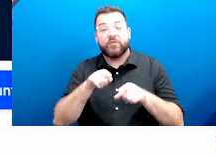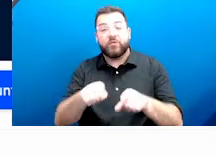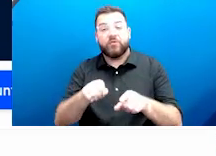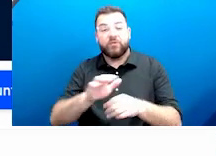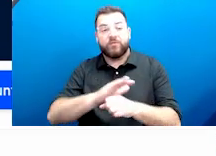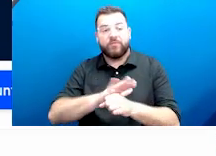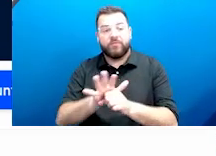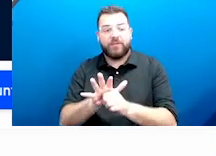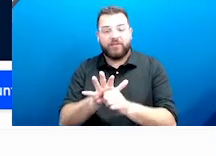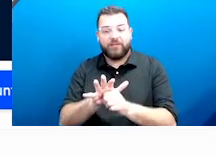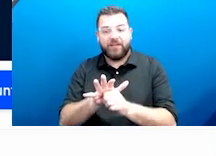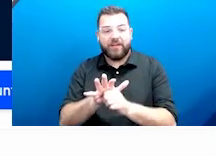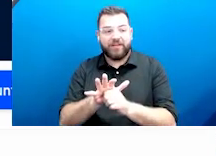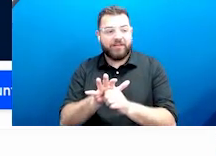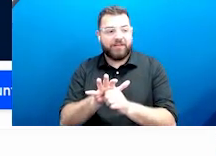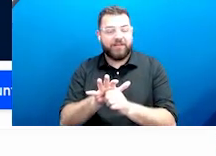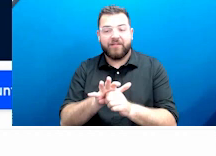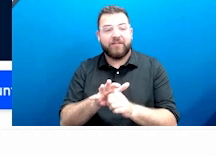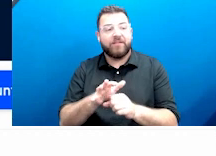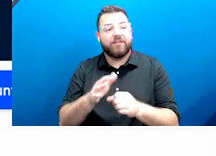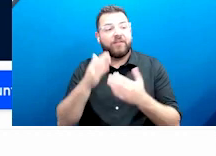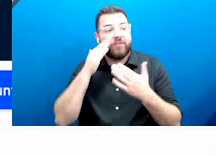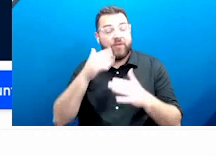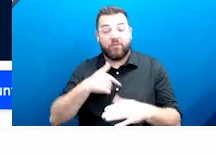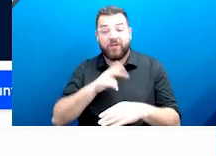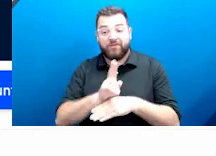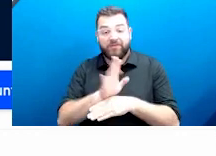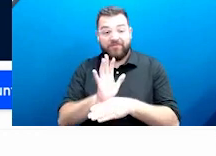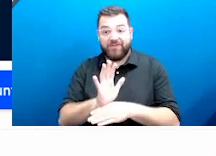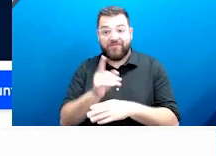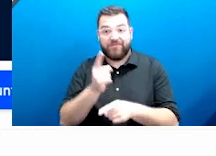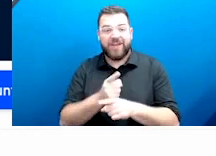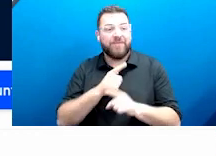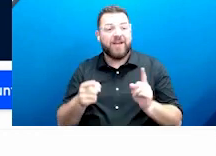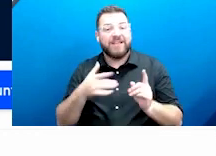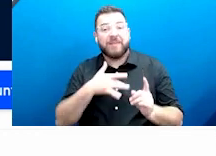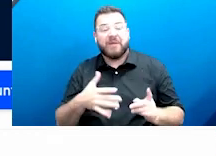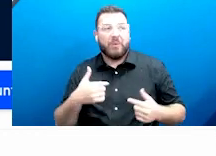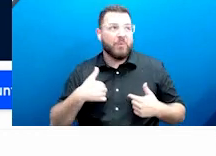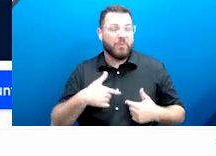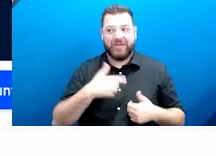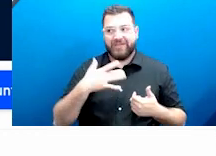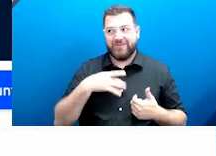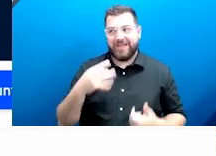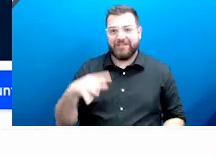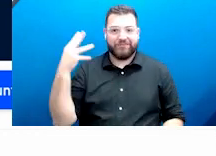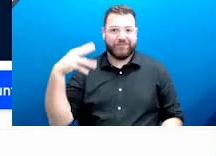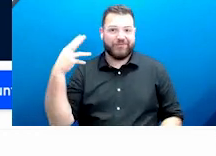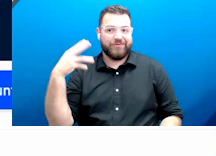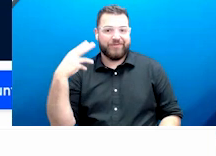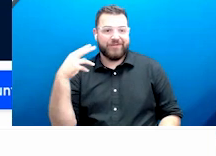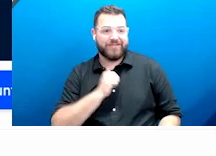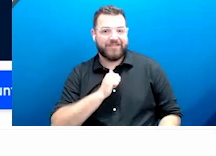us, we did videos, we used videos, but we don't like to record ourselves in the video.